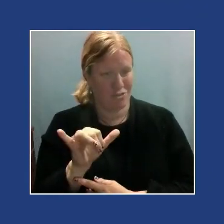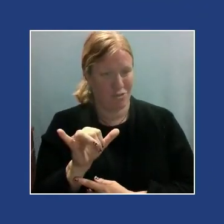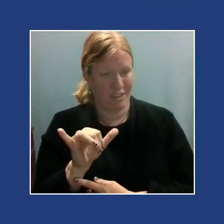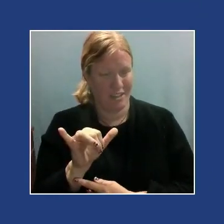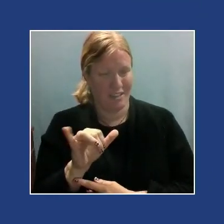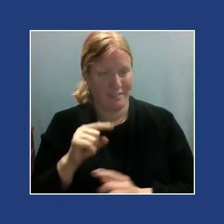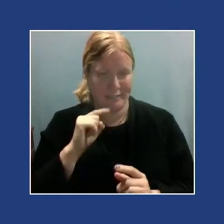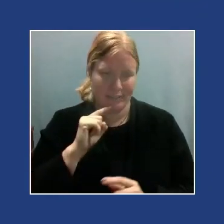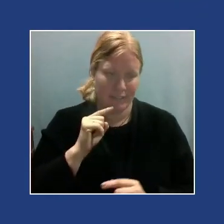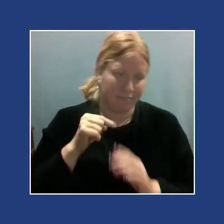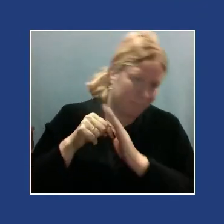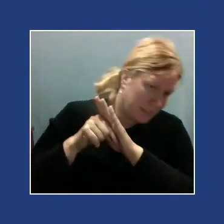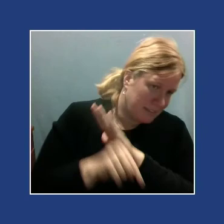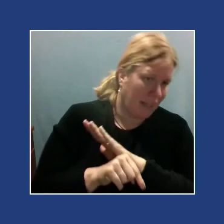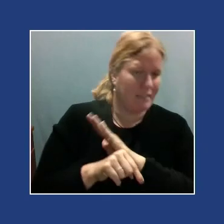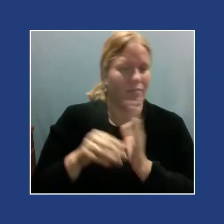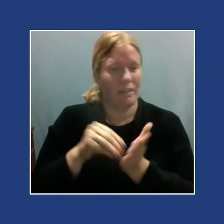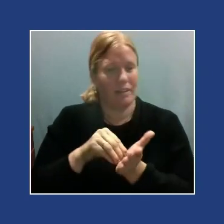documented